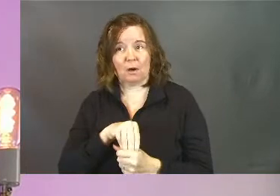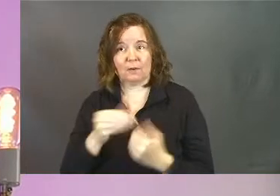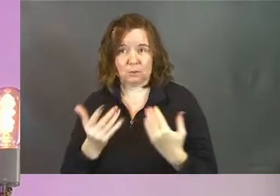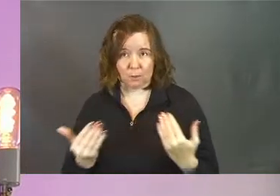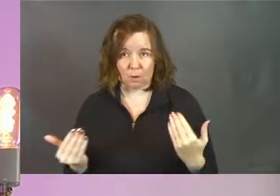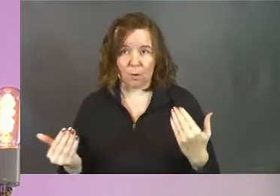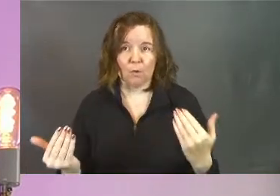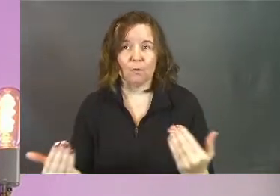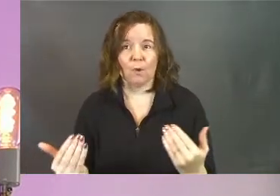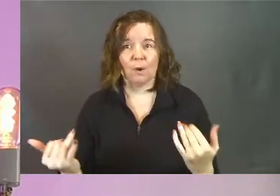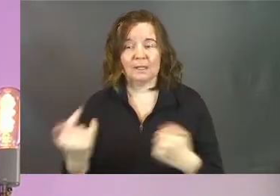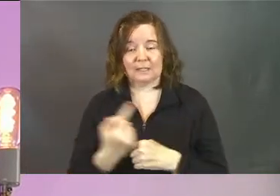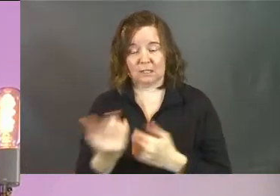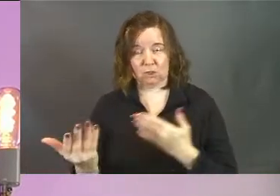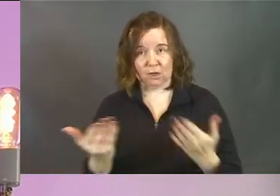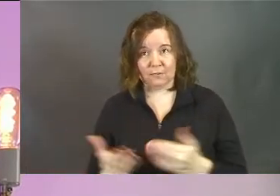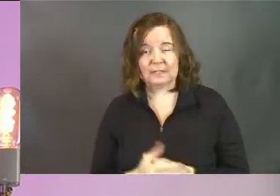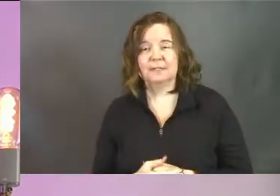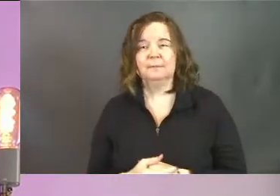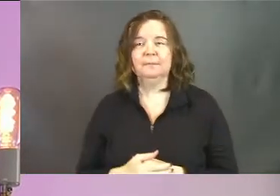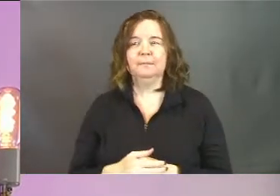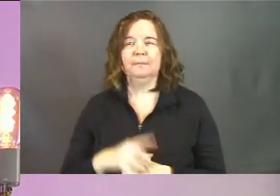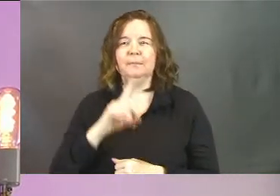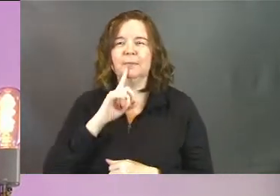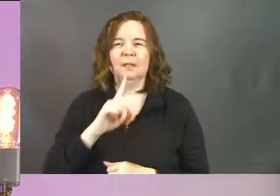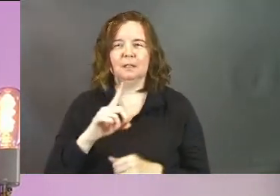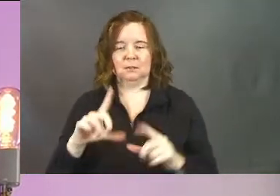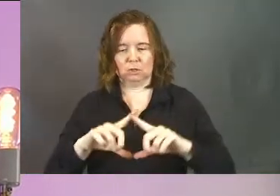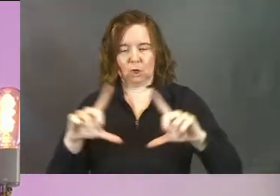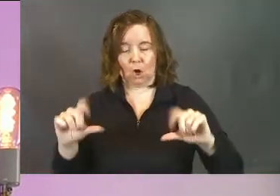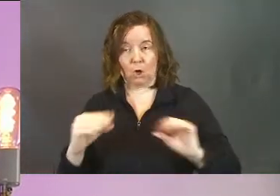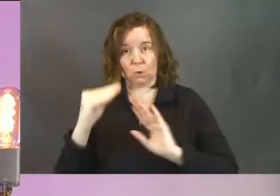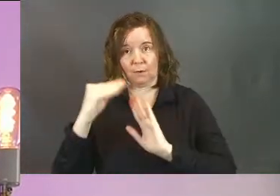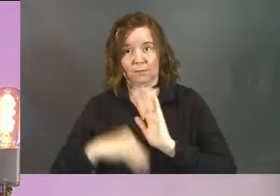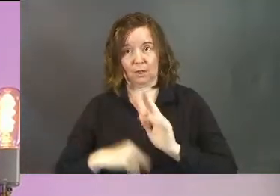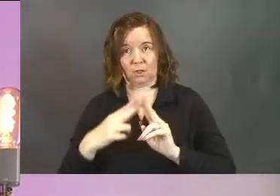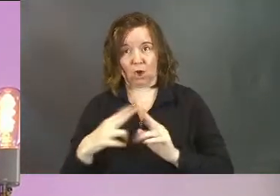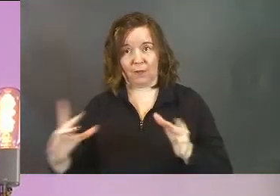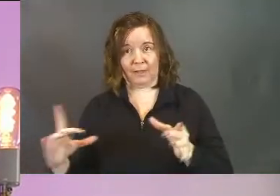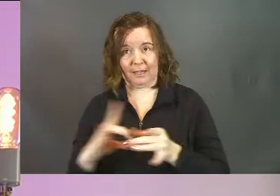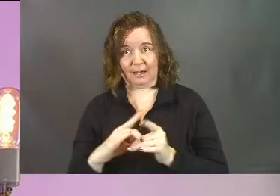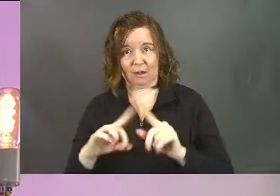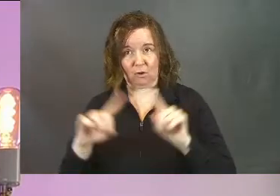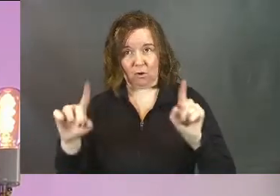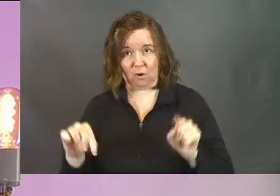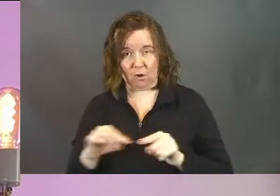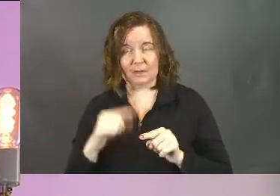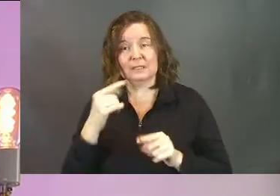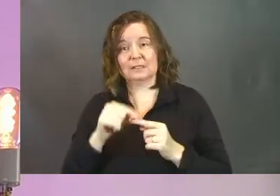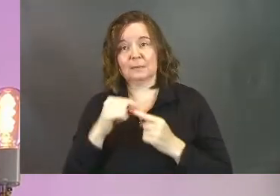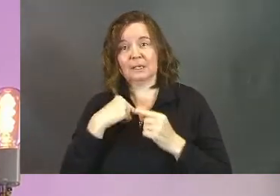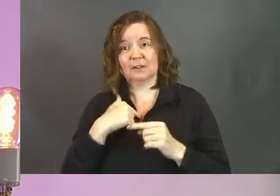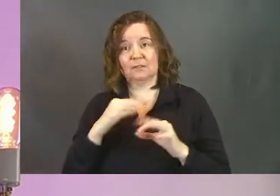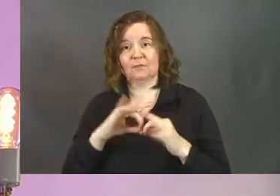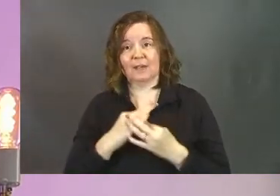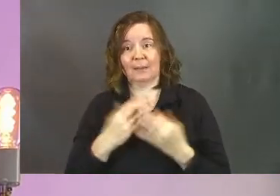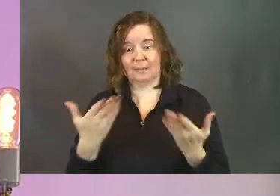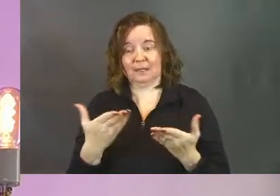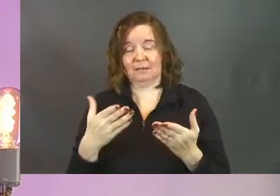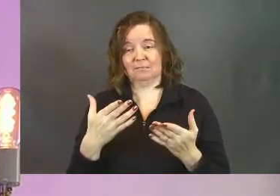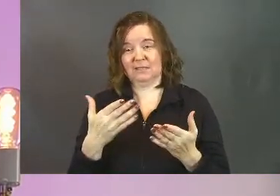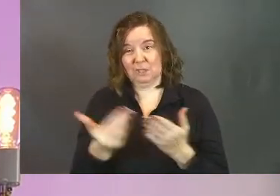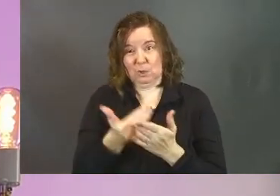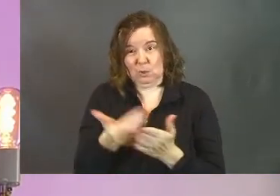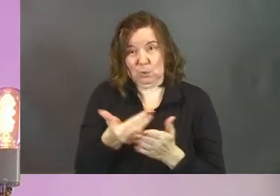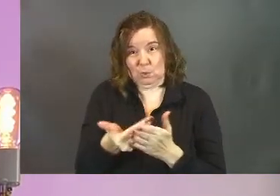we go forward into today's service. There is a card that you can fill out. It's called our Connect card, especially if your family is